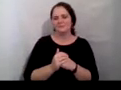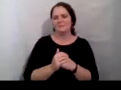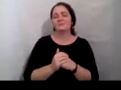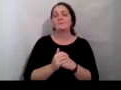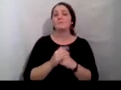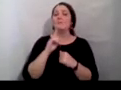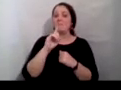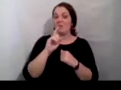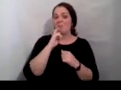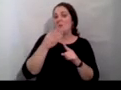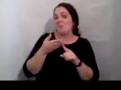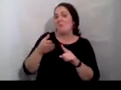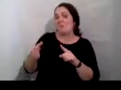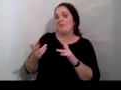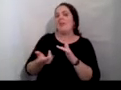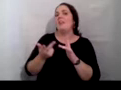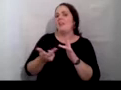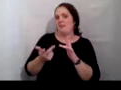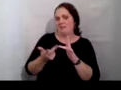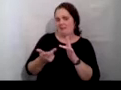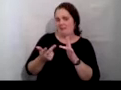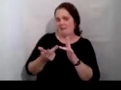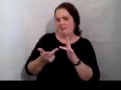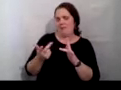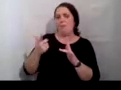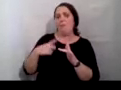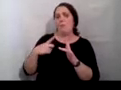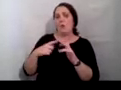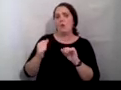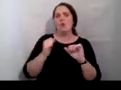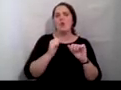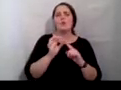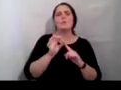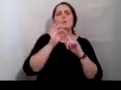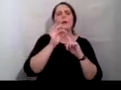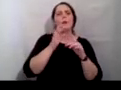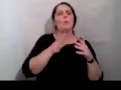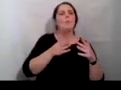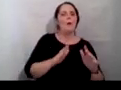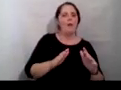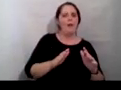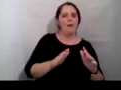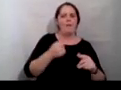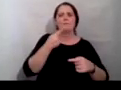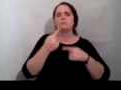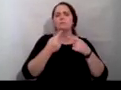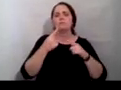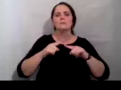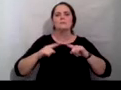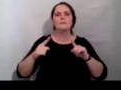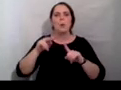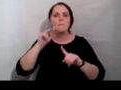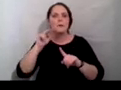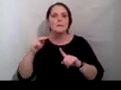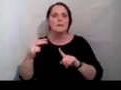But I'll also briefly be looking at how that signature style relates to different